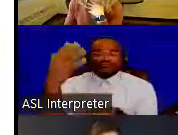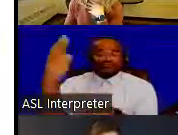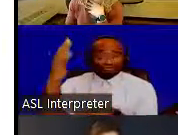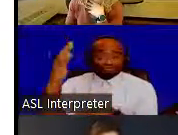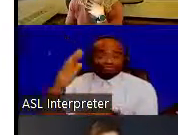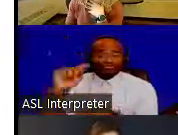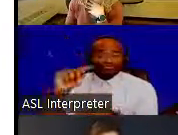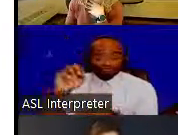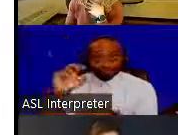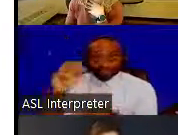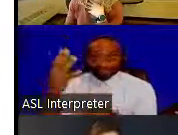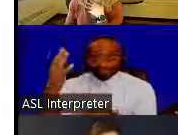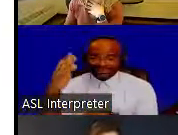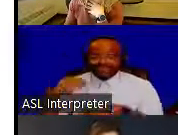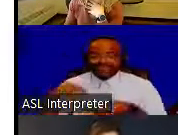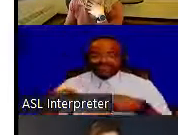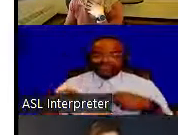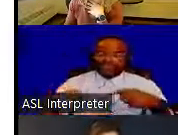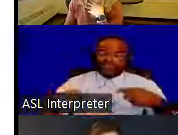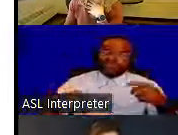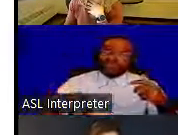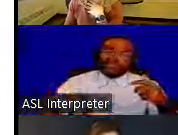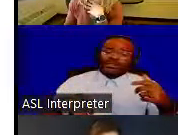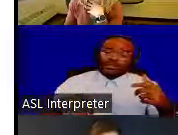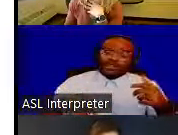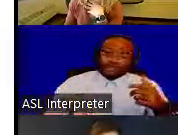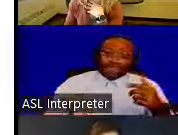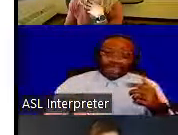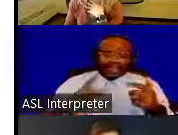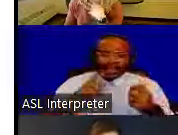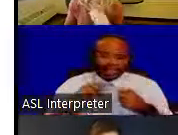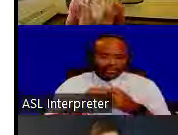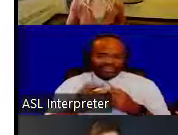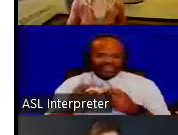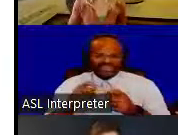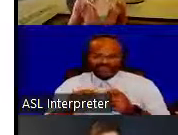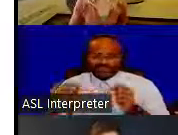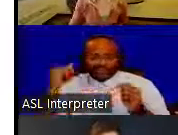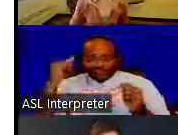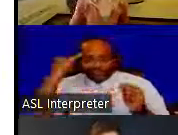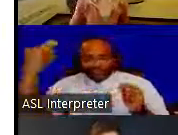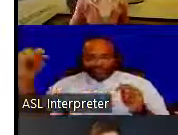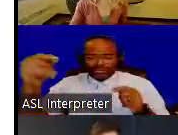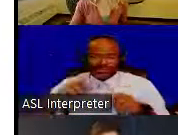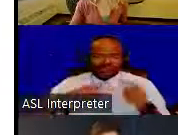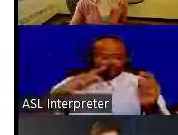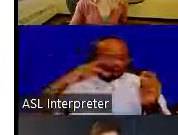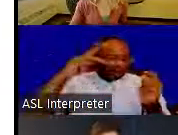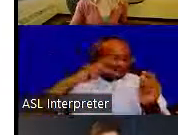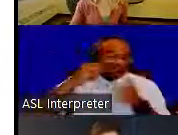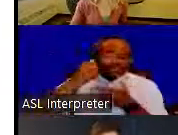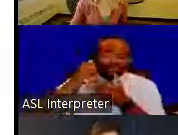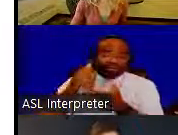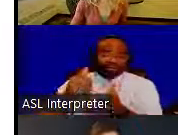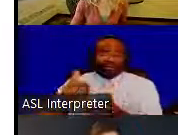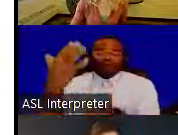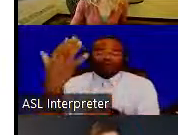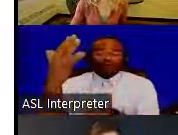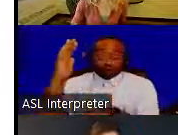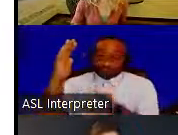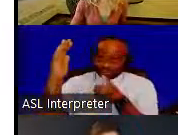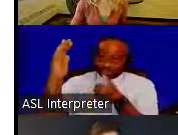different ways and approaches, different philosophies for helping forest species